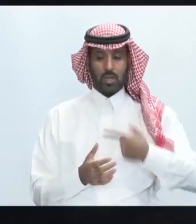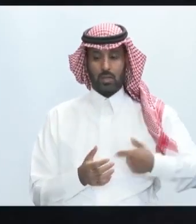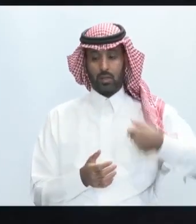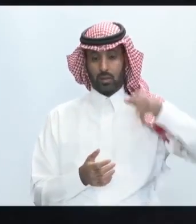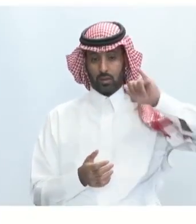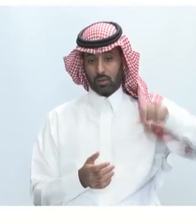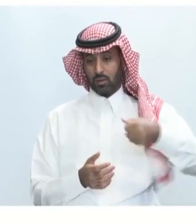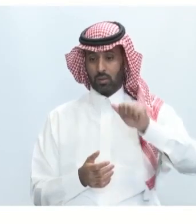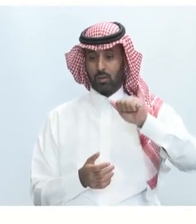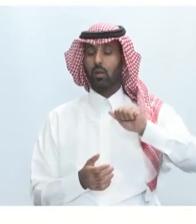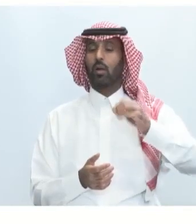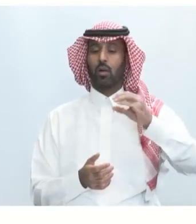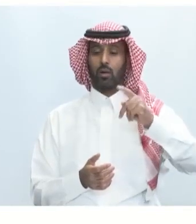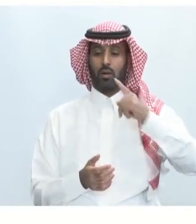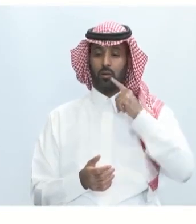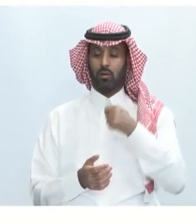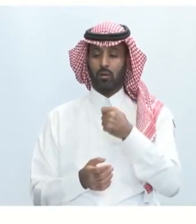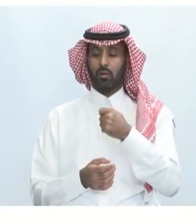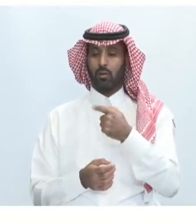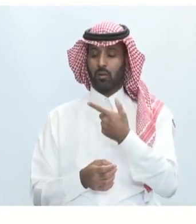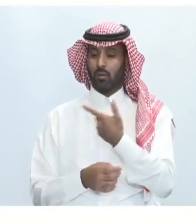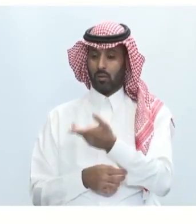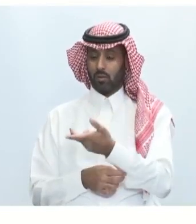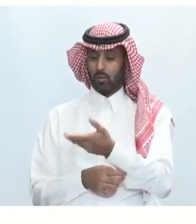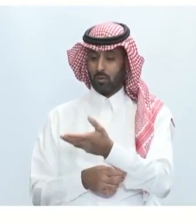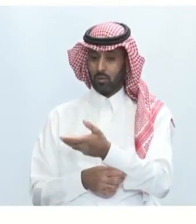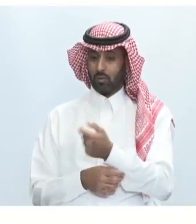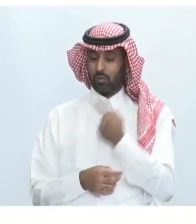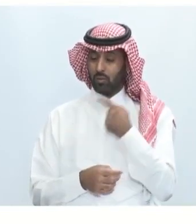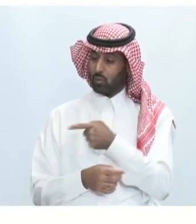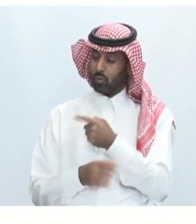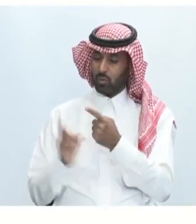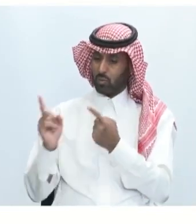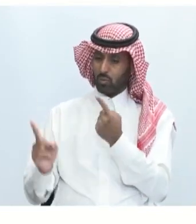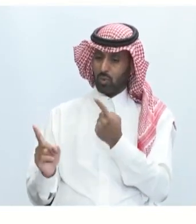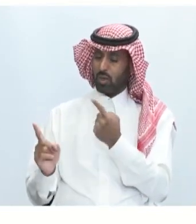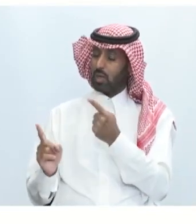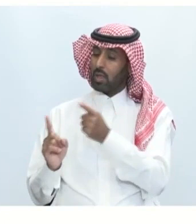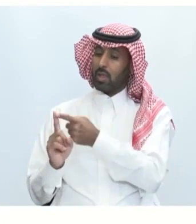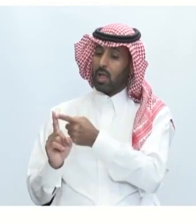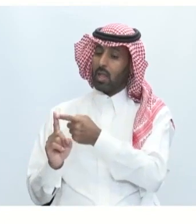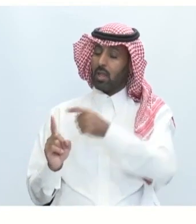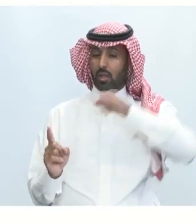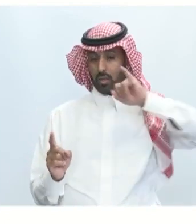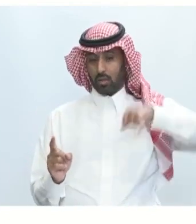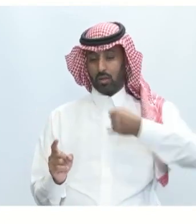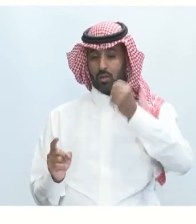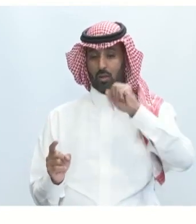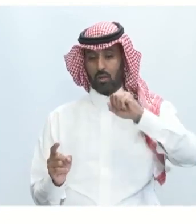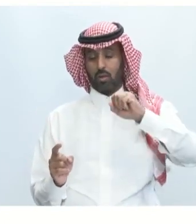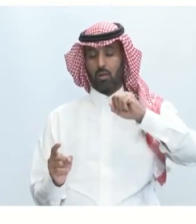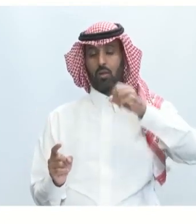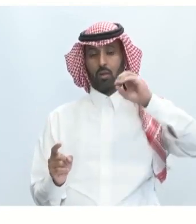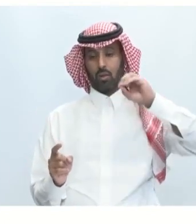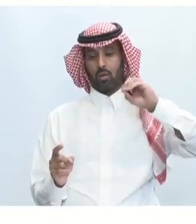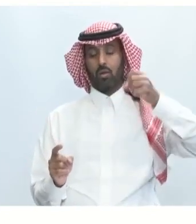His car. Jack sold the car to John. Again, Jack sold the